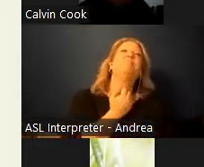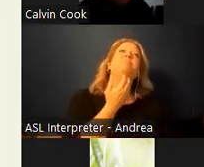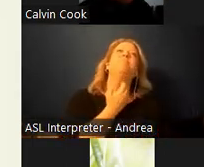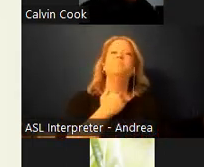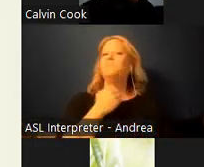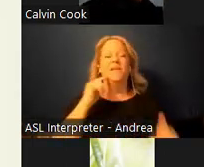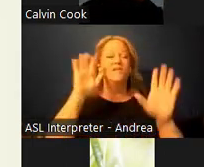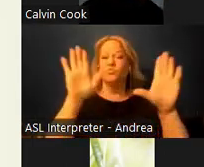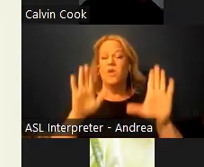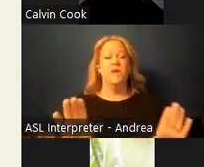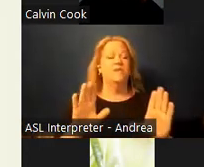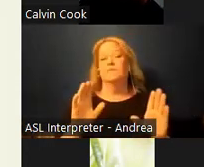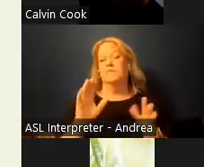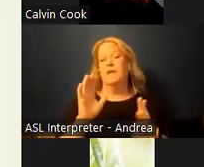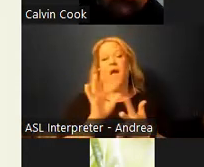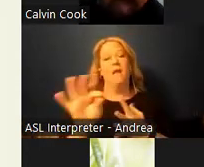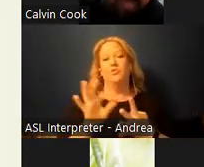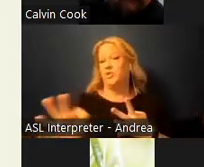to get involved.